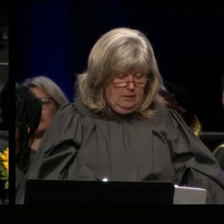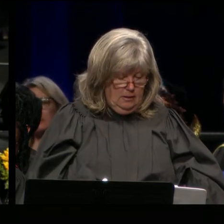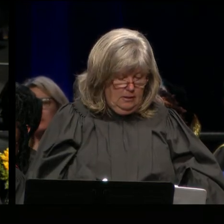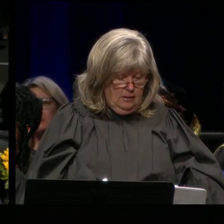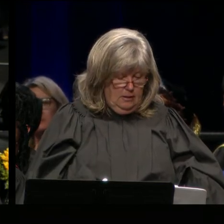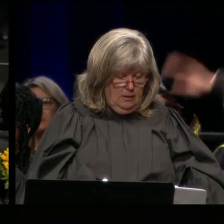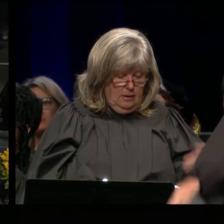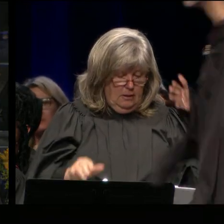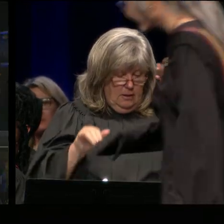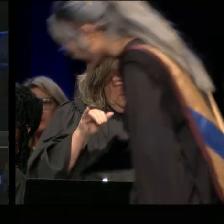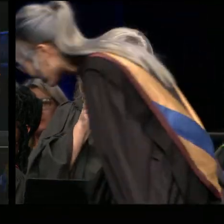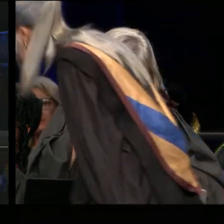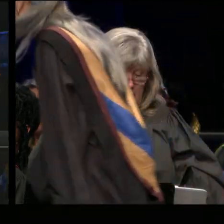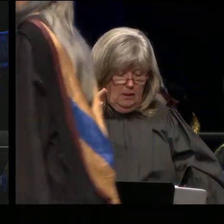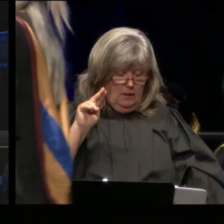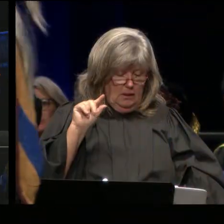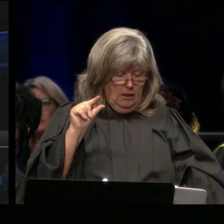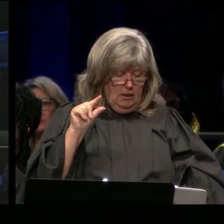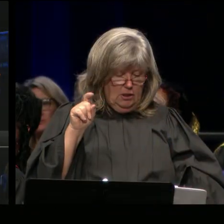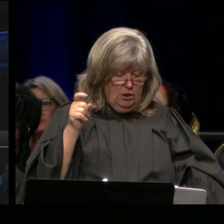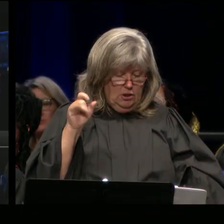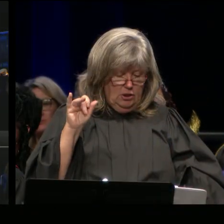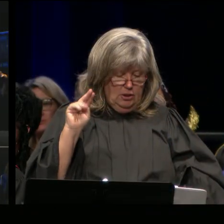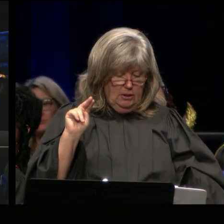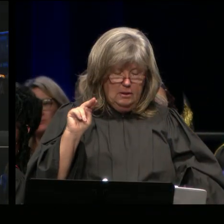Yingxin Zhu.